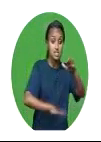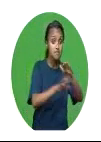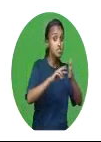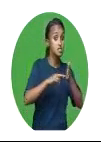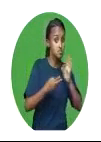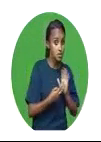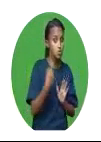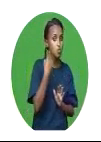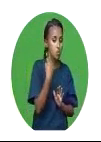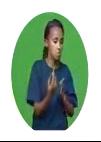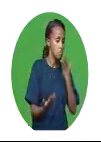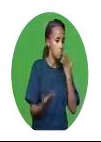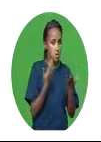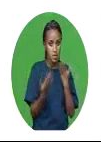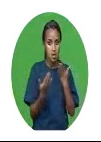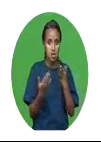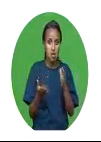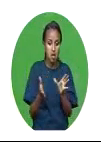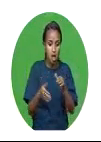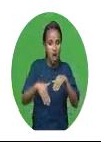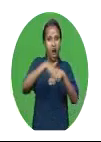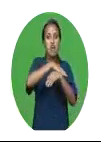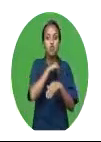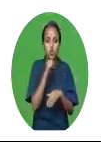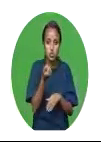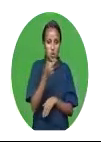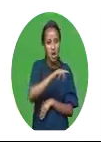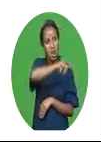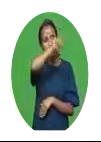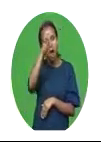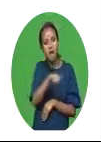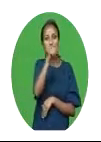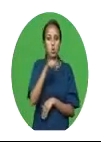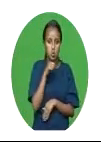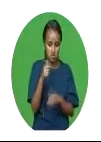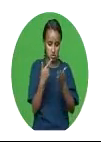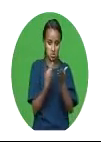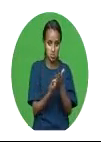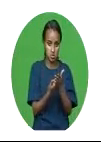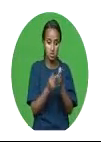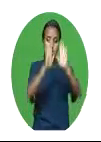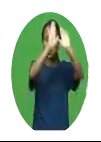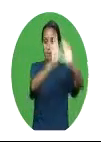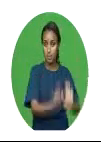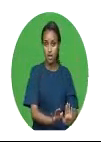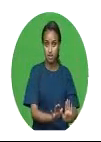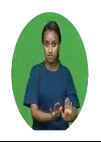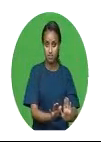is one which may be unfolded or unrolled so as to coincide with a plane.